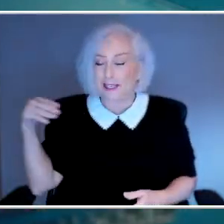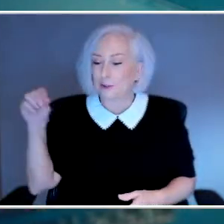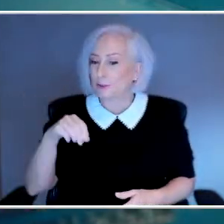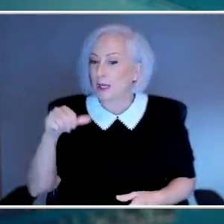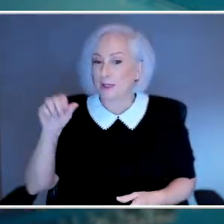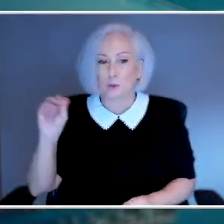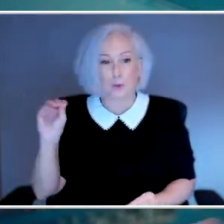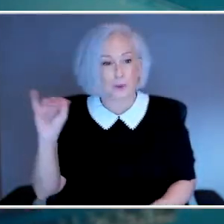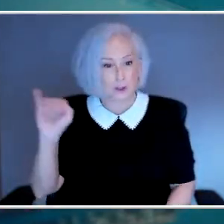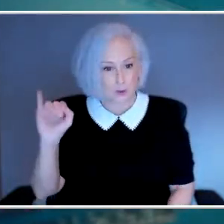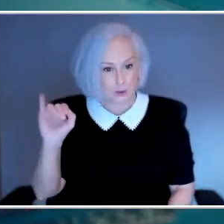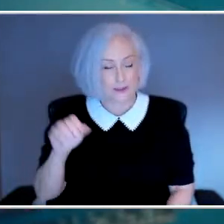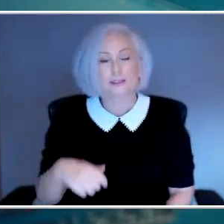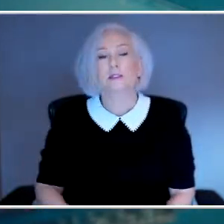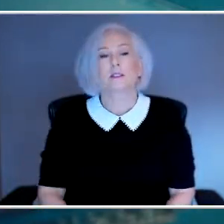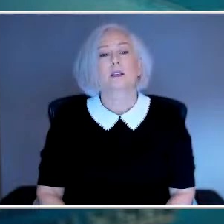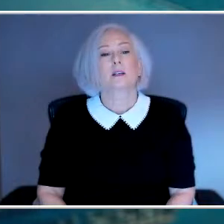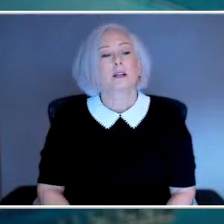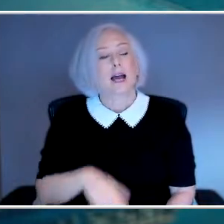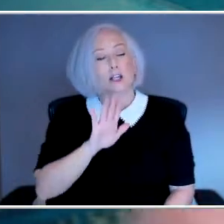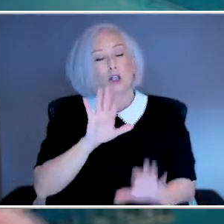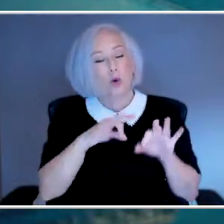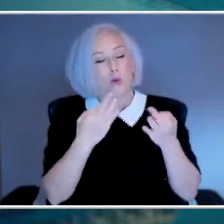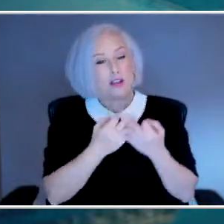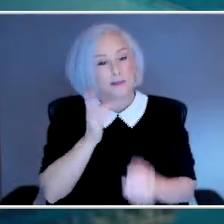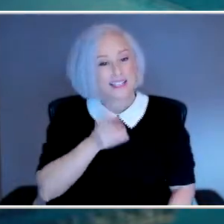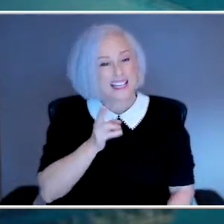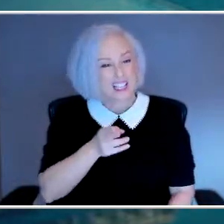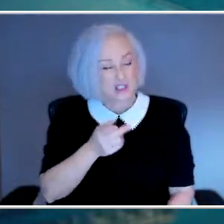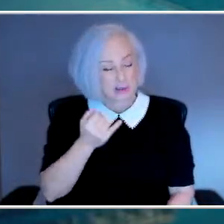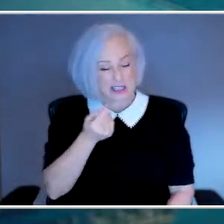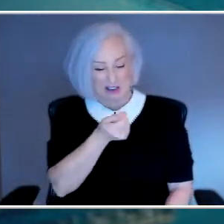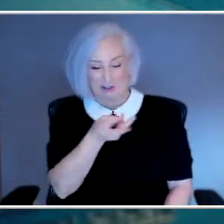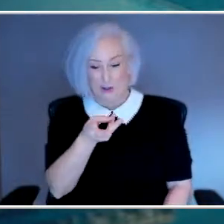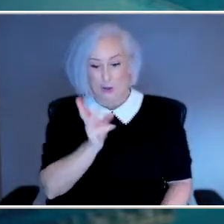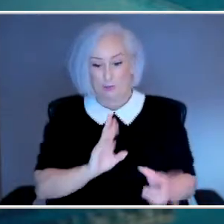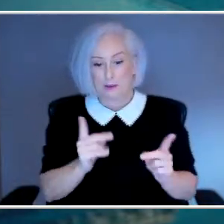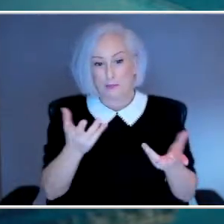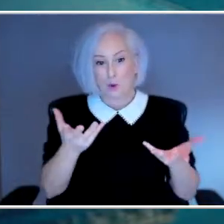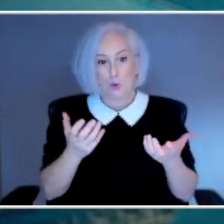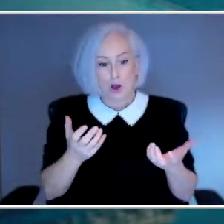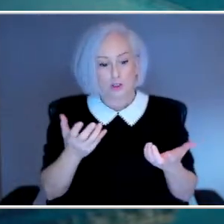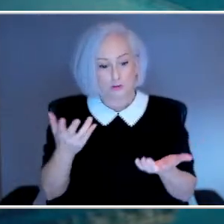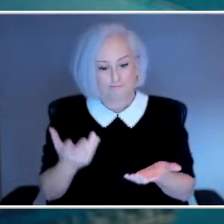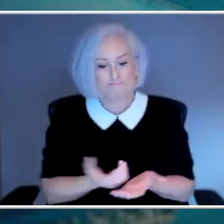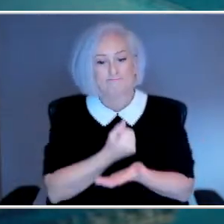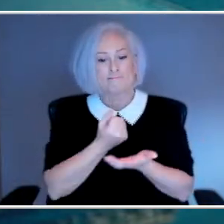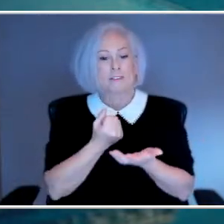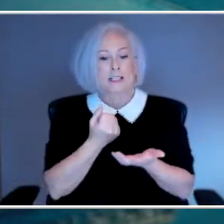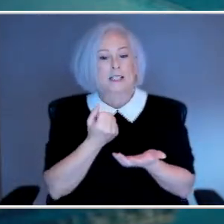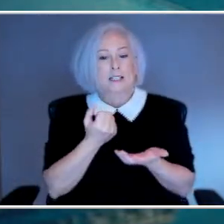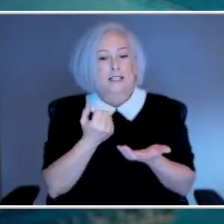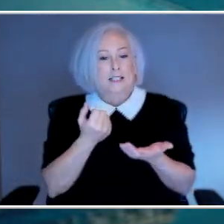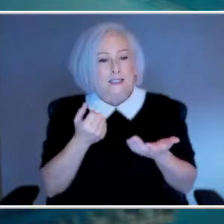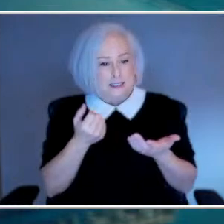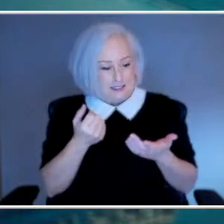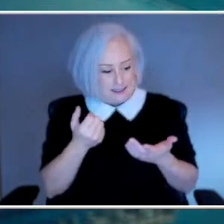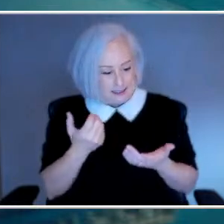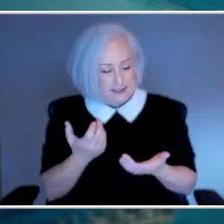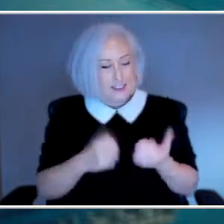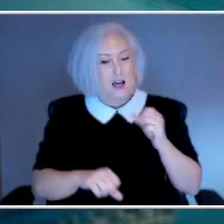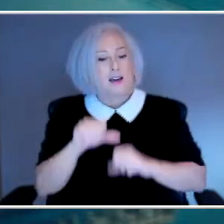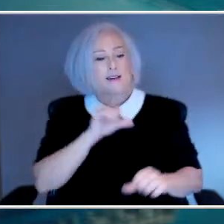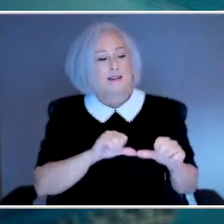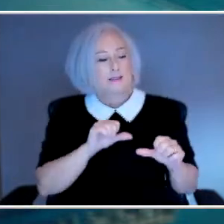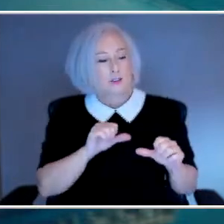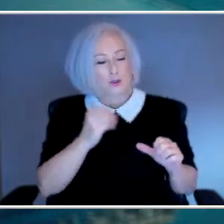like yours, even a couple family members who want to be proactive, who want to kind of take a proactive stance with their health, it's really a